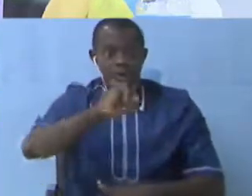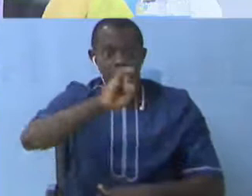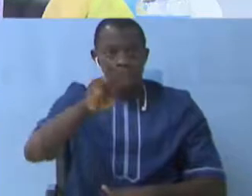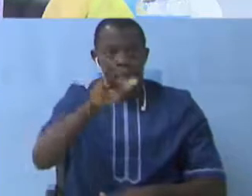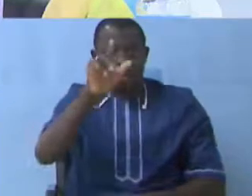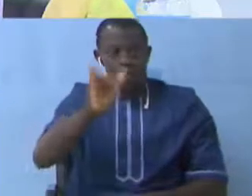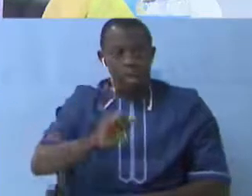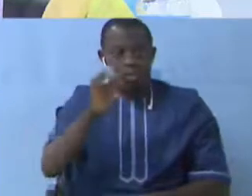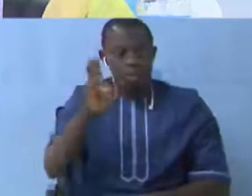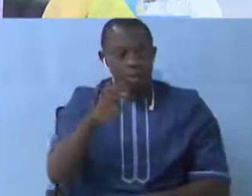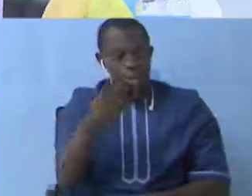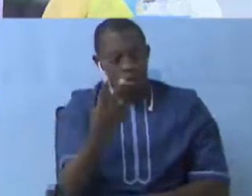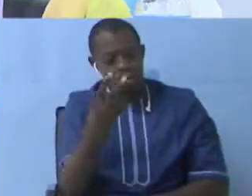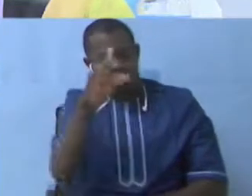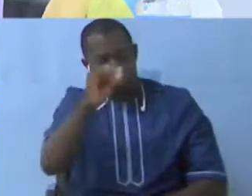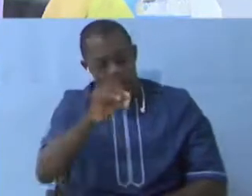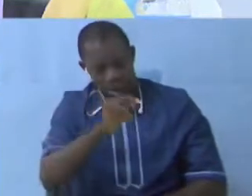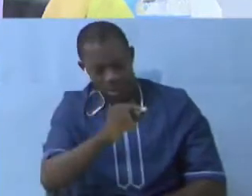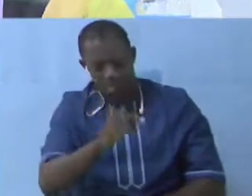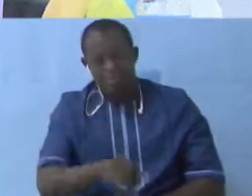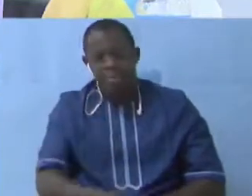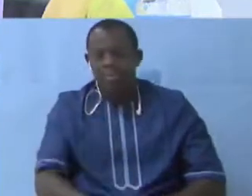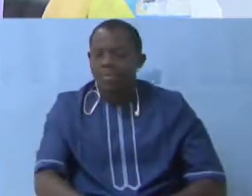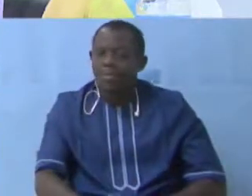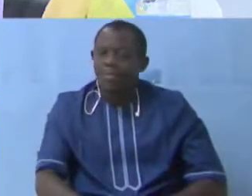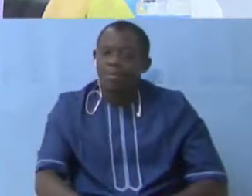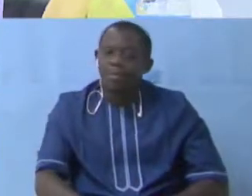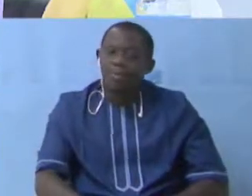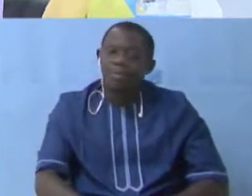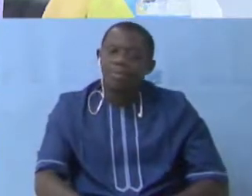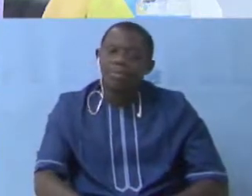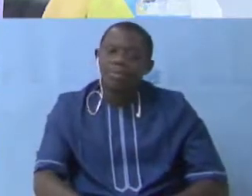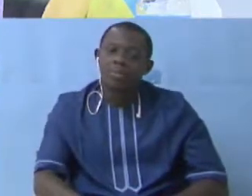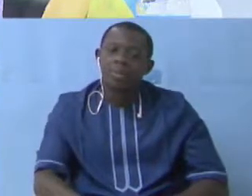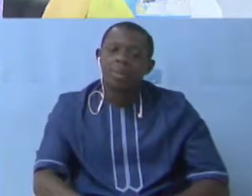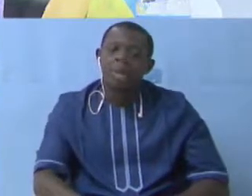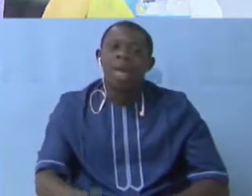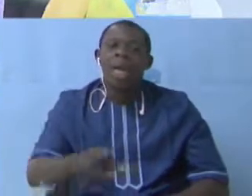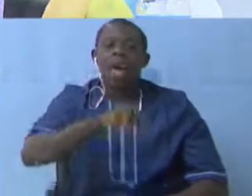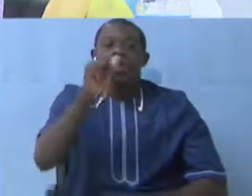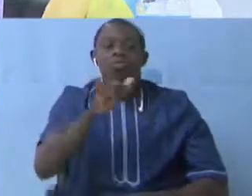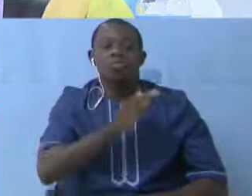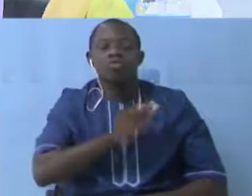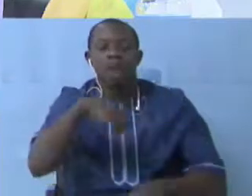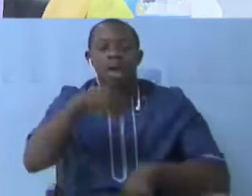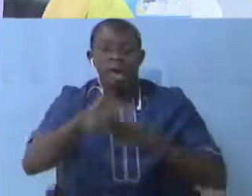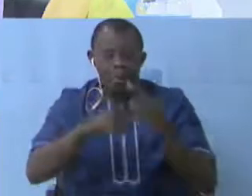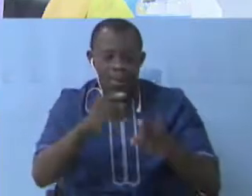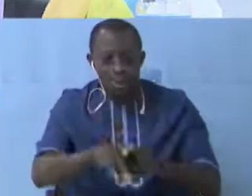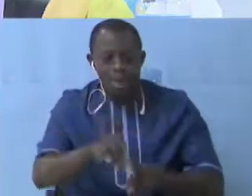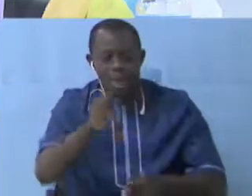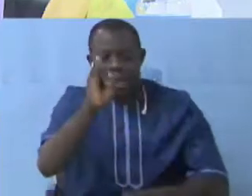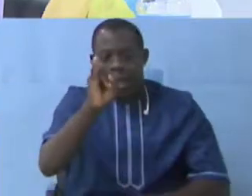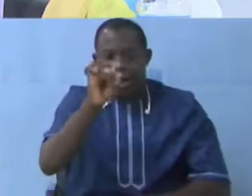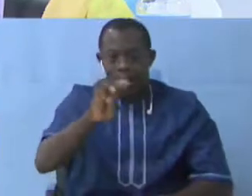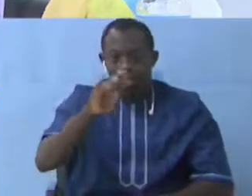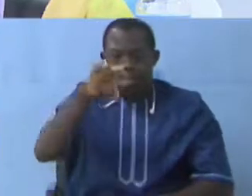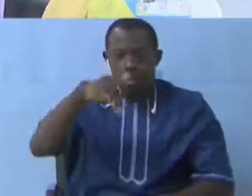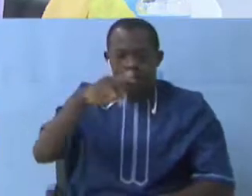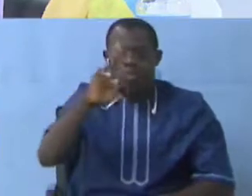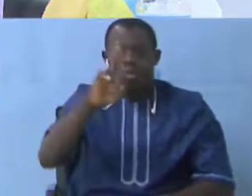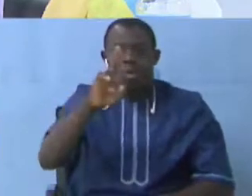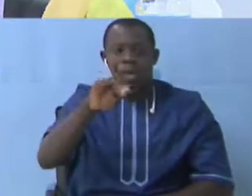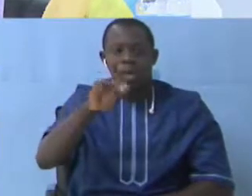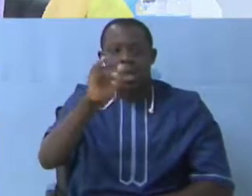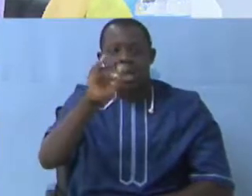biti li jamono ji dox na ci Gambia. For Impunity Day. Ci li nga xam ne mooy def li nga xam ne